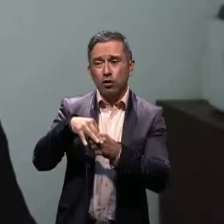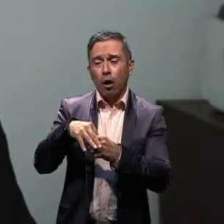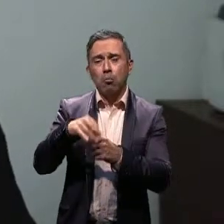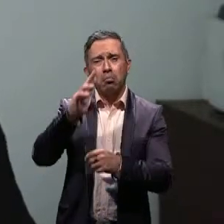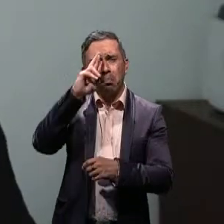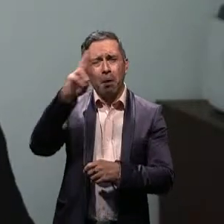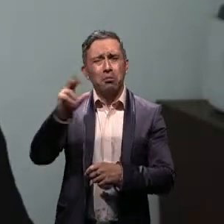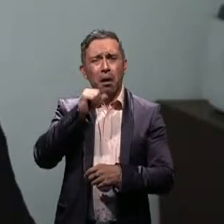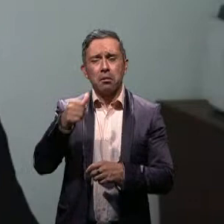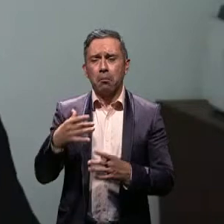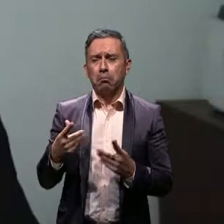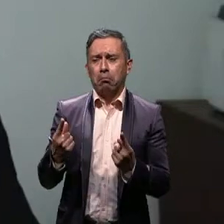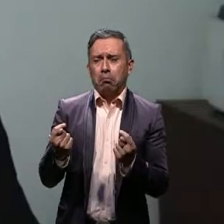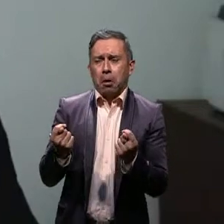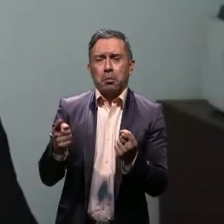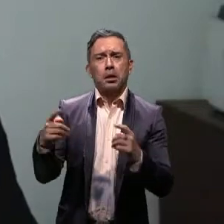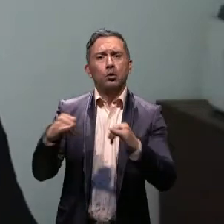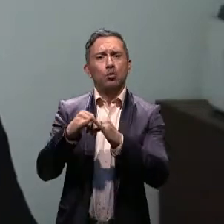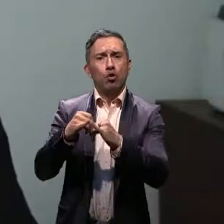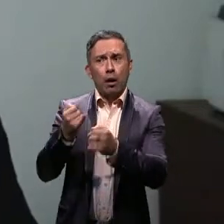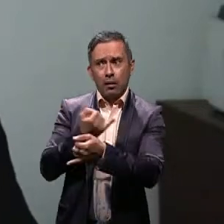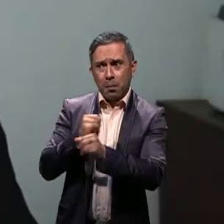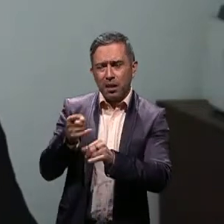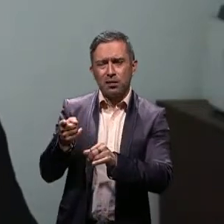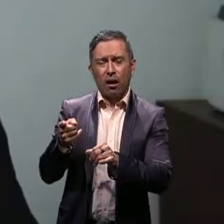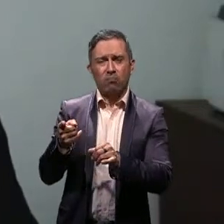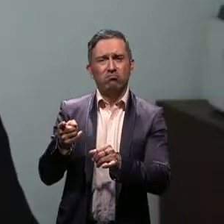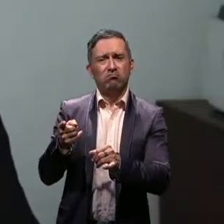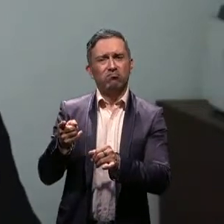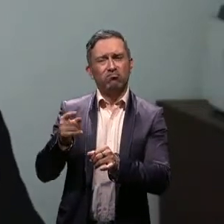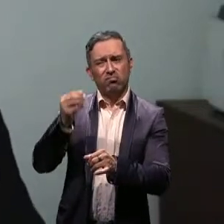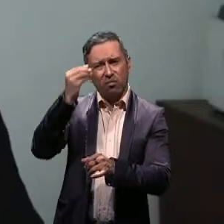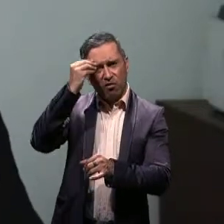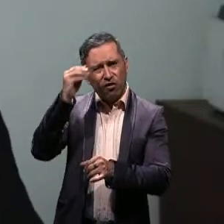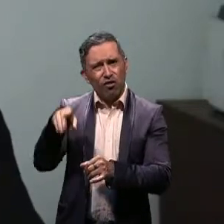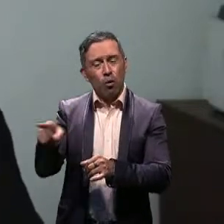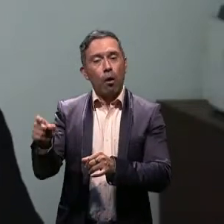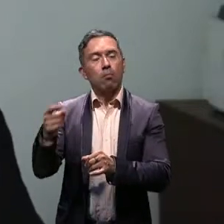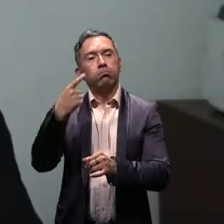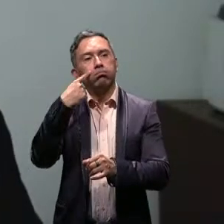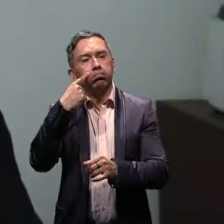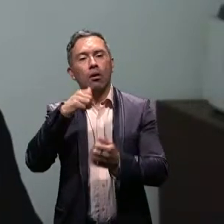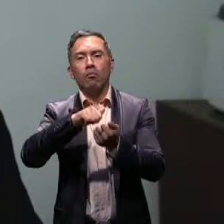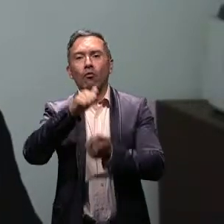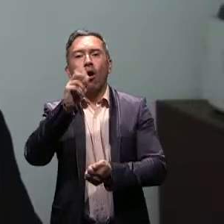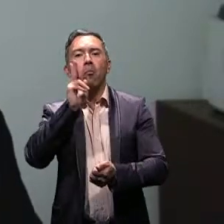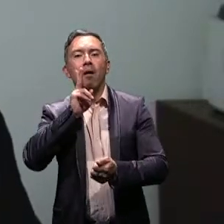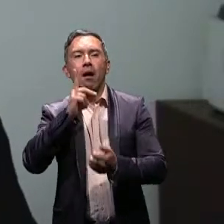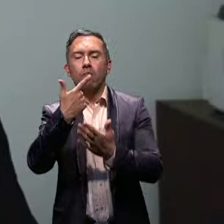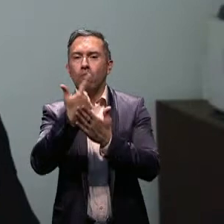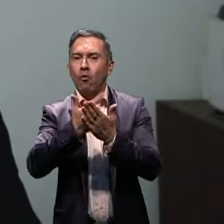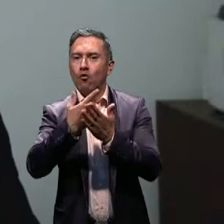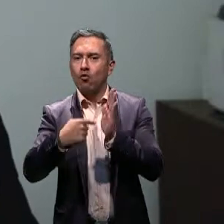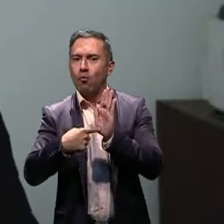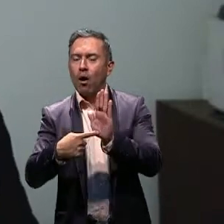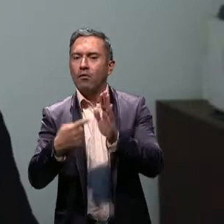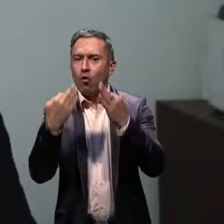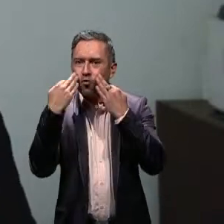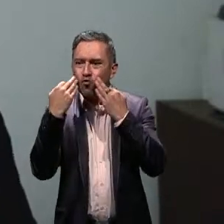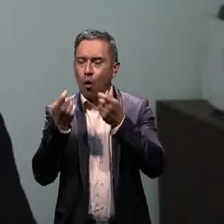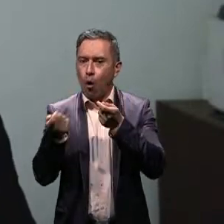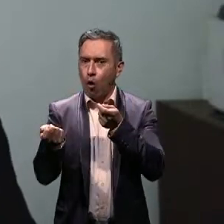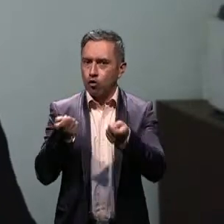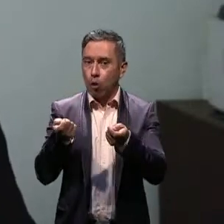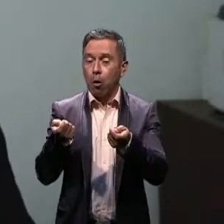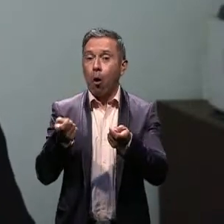that have a very low respect for this kind of institutions that are favoring and promoting